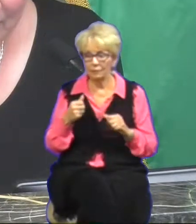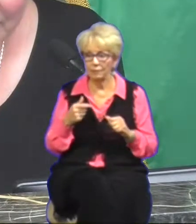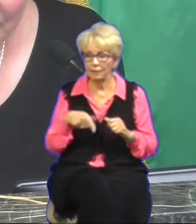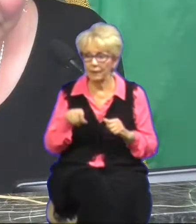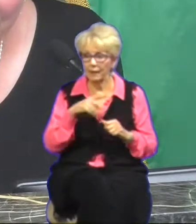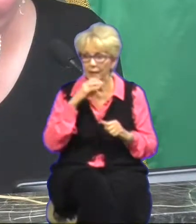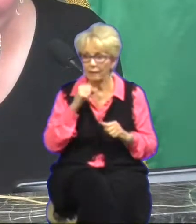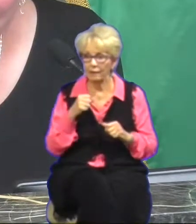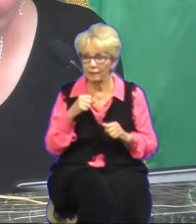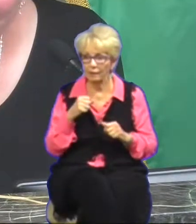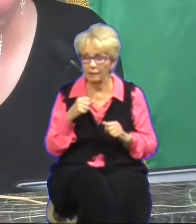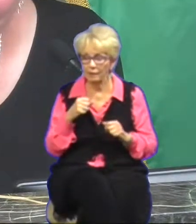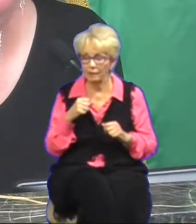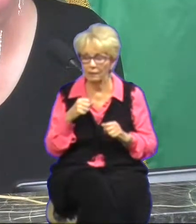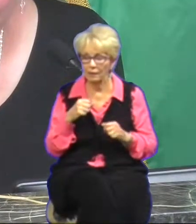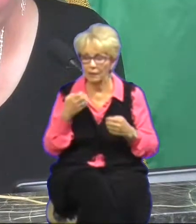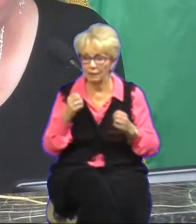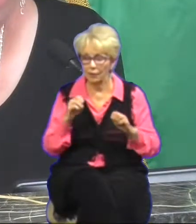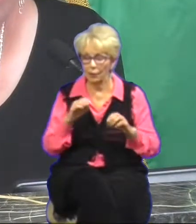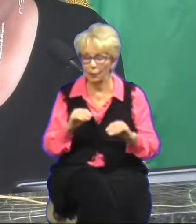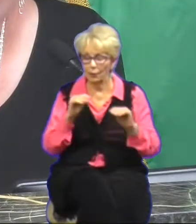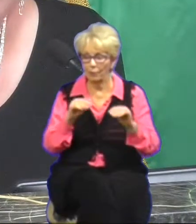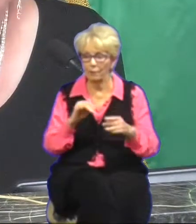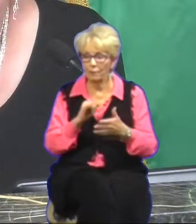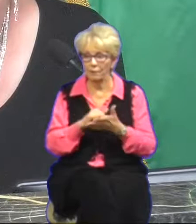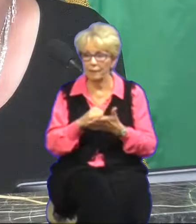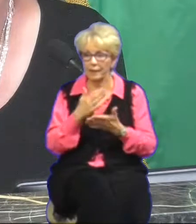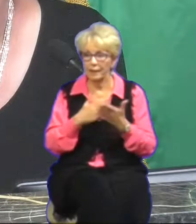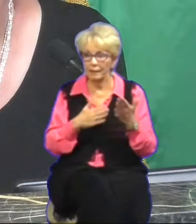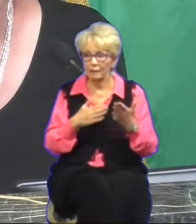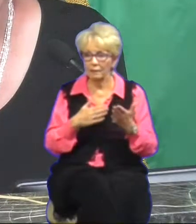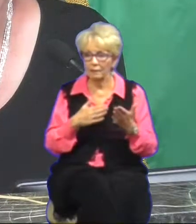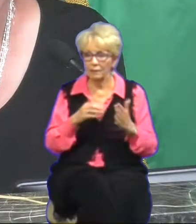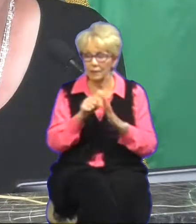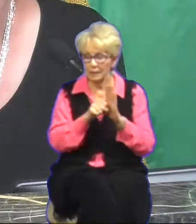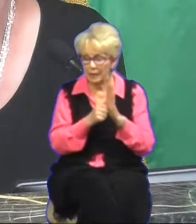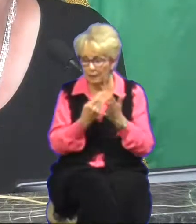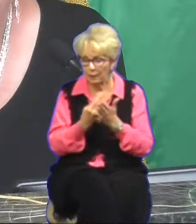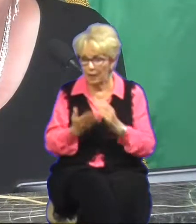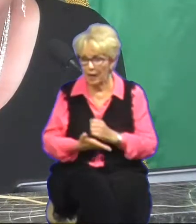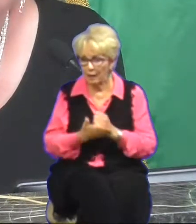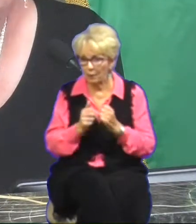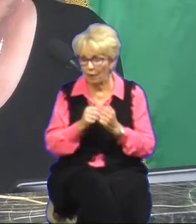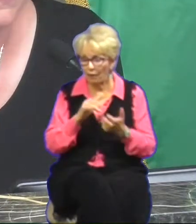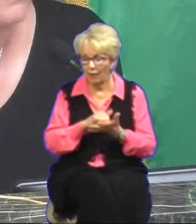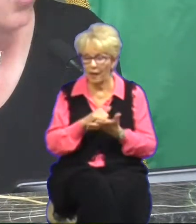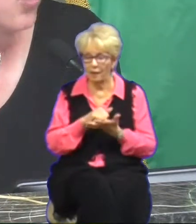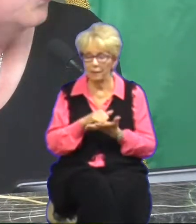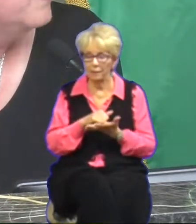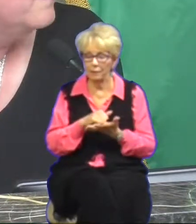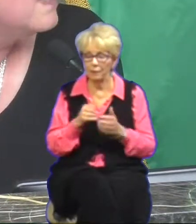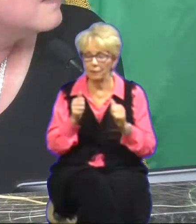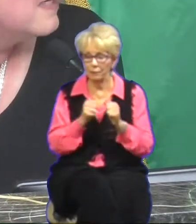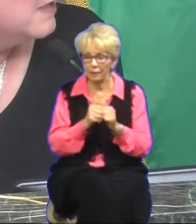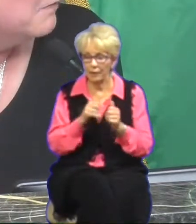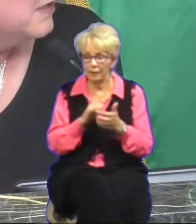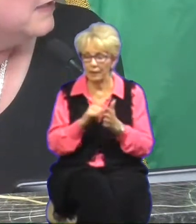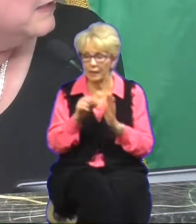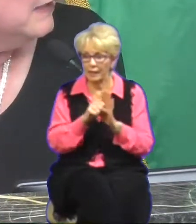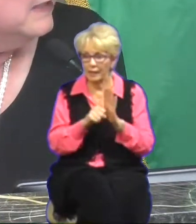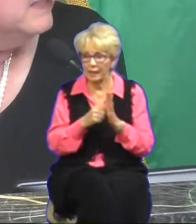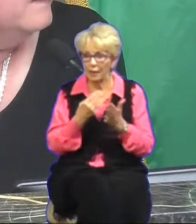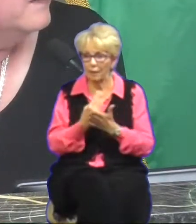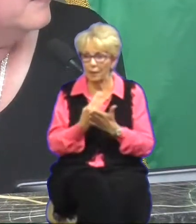There is a effort afoot to get some state money to help with that. Along with that state